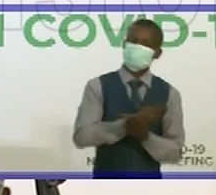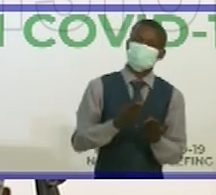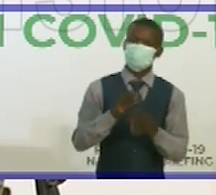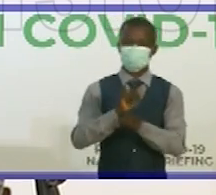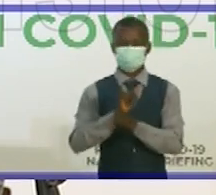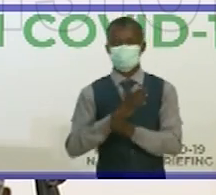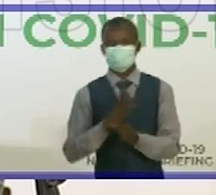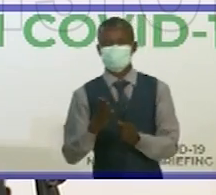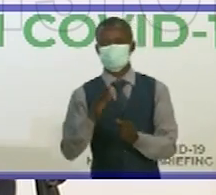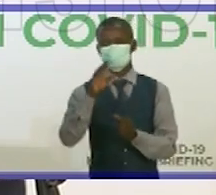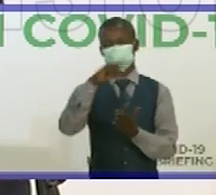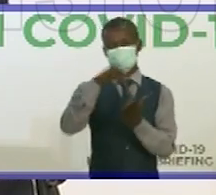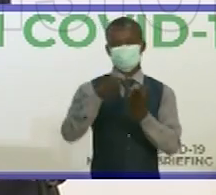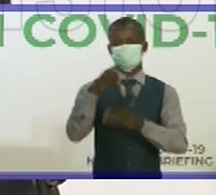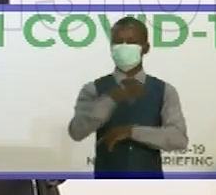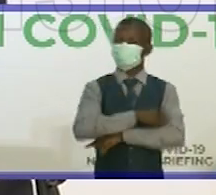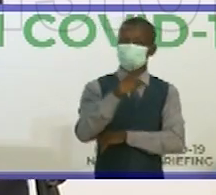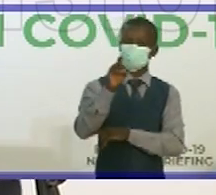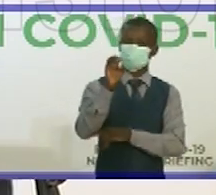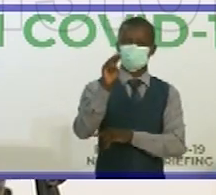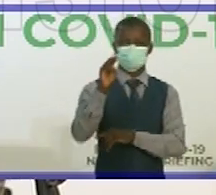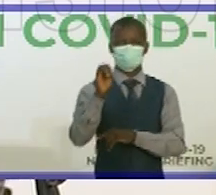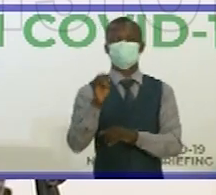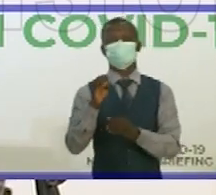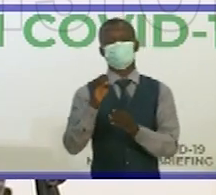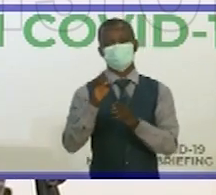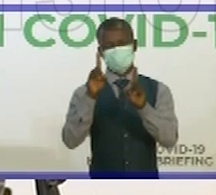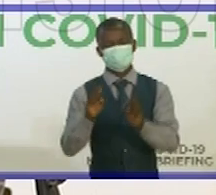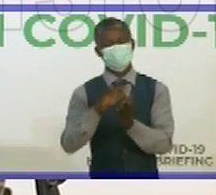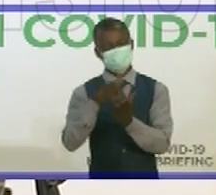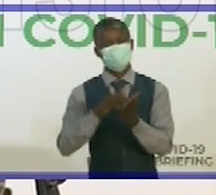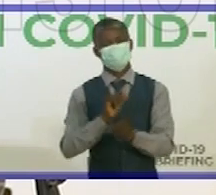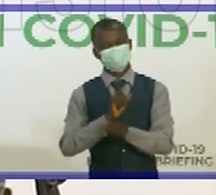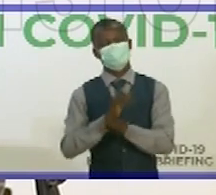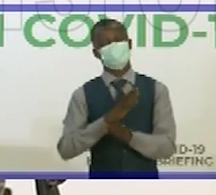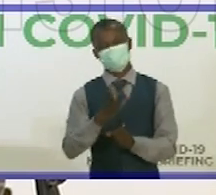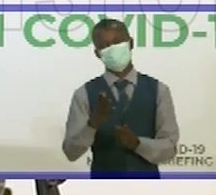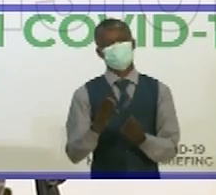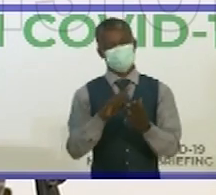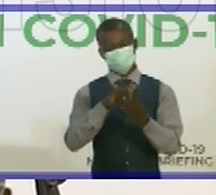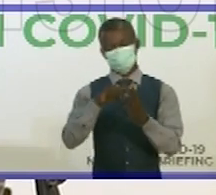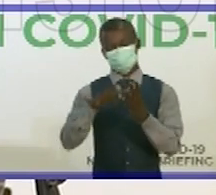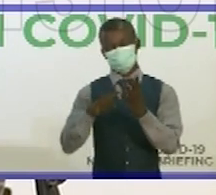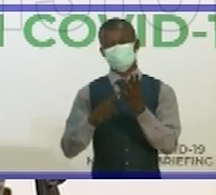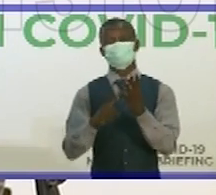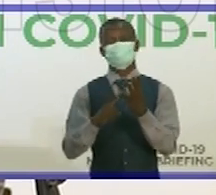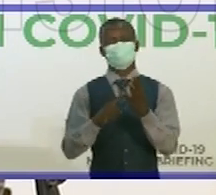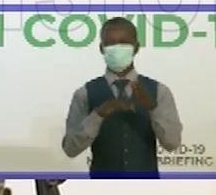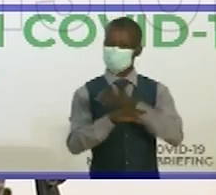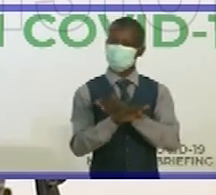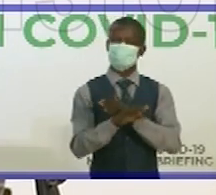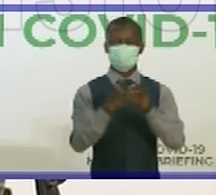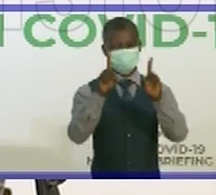the testing center there is functional as a walk-in center. So these four centers, yes, you can walk in there and get